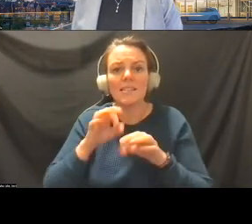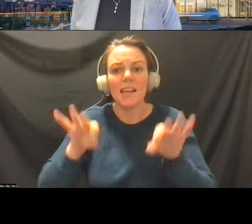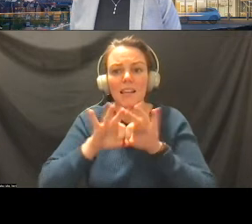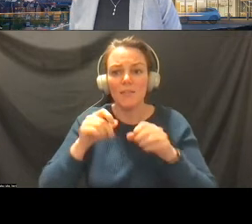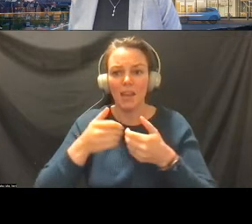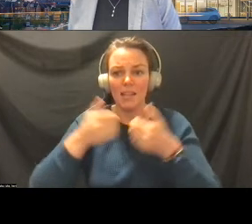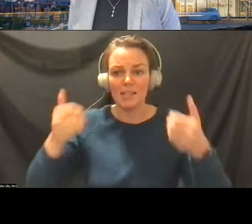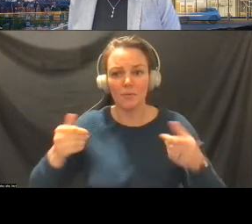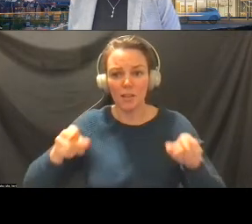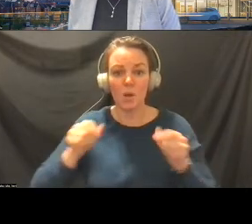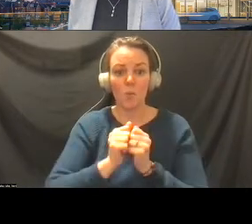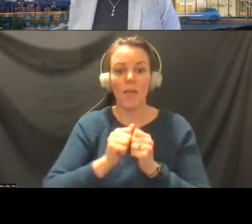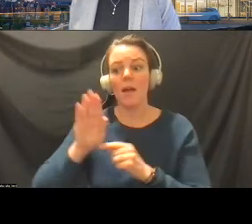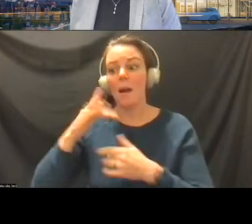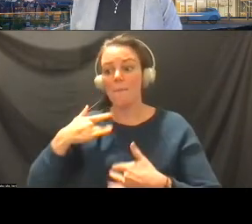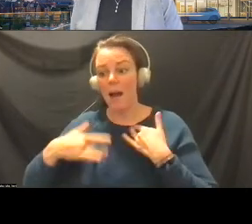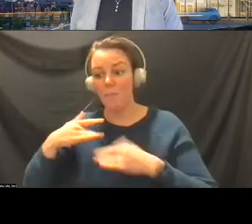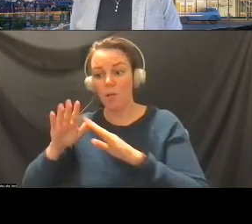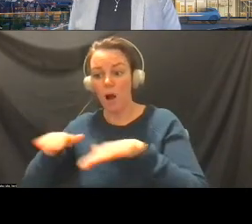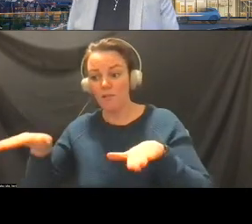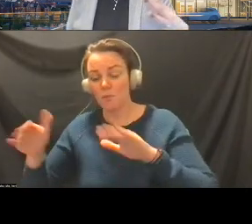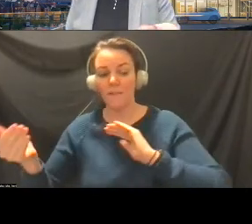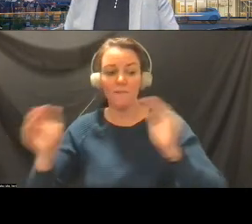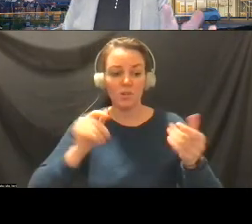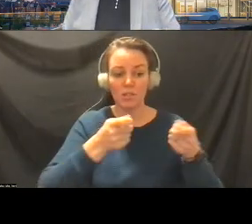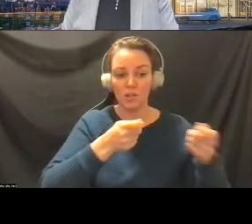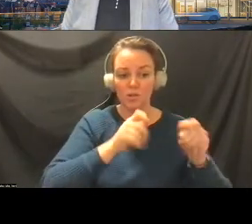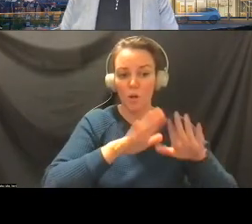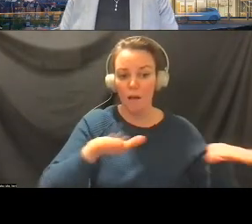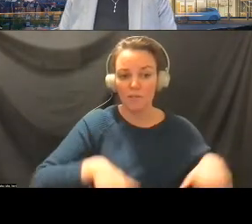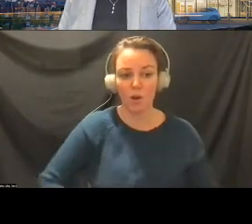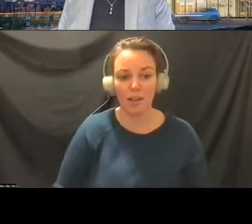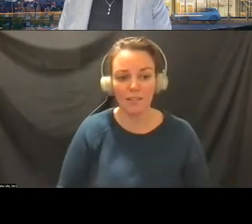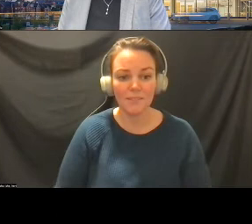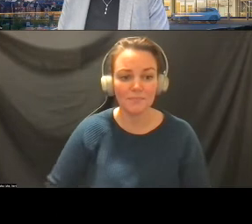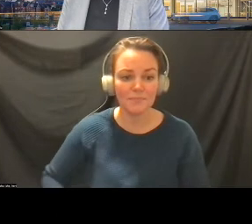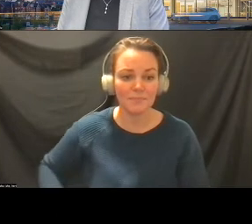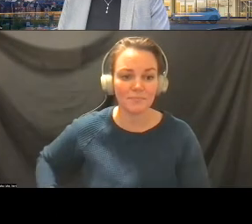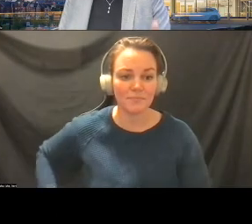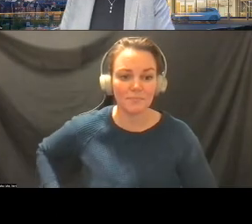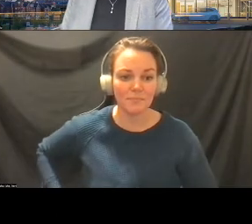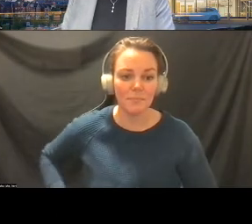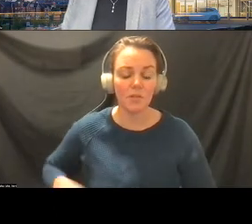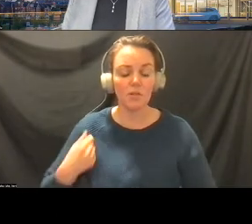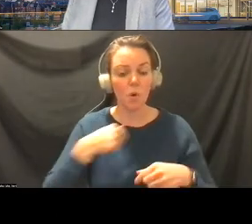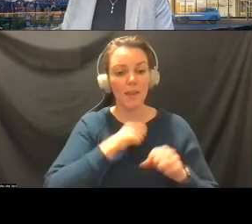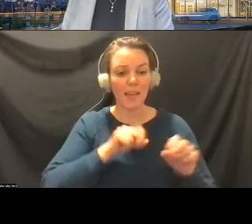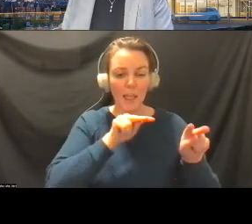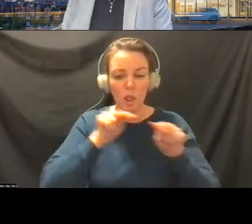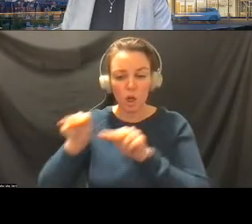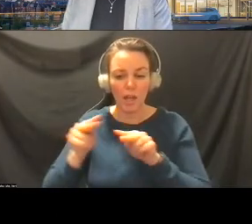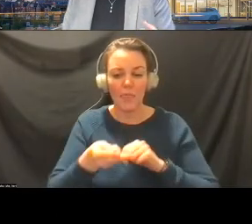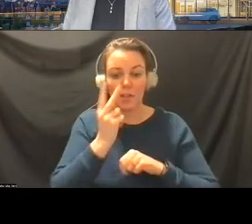bipolar offspring and the control offspring. So looked at a different way, we can look at the two different